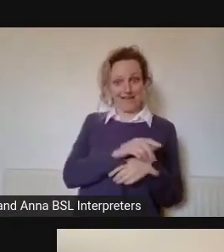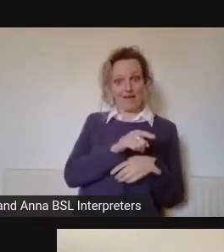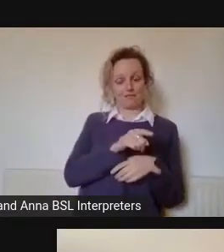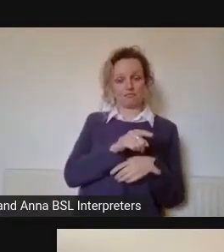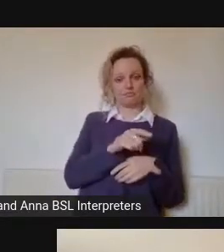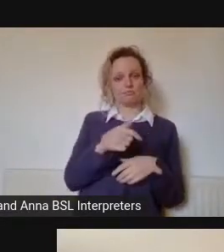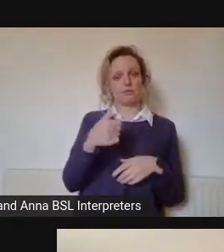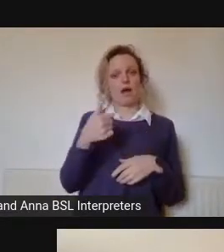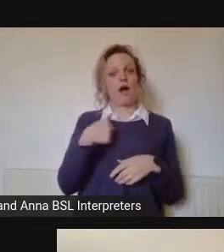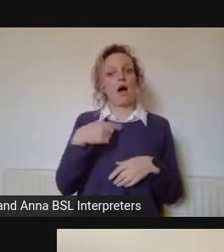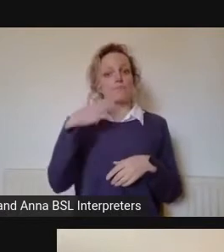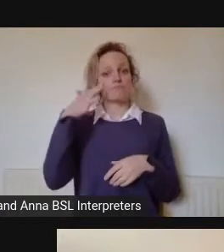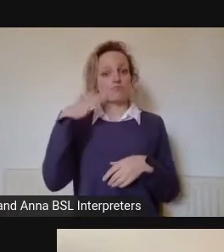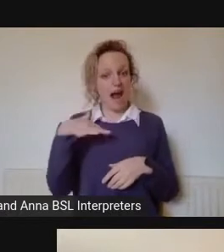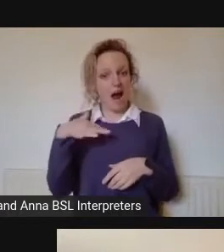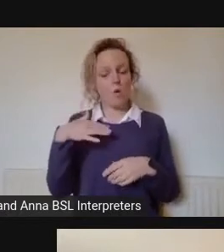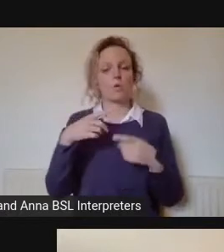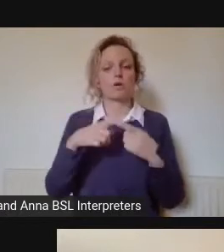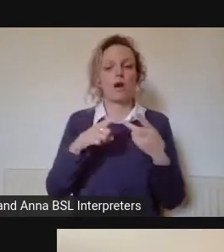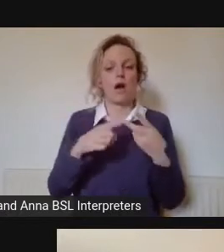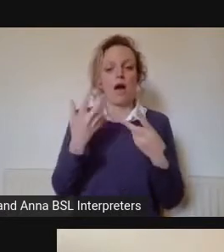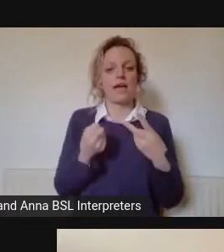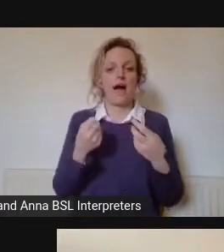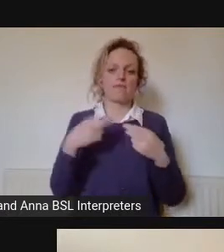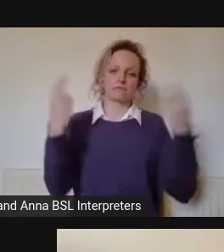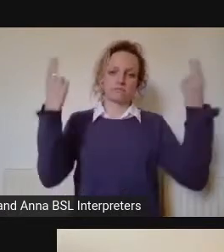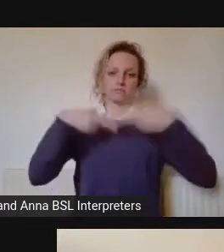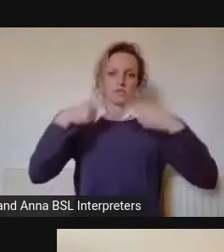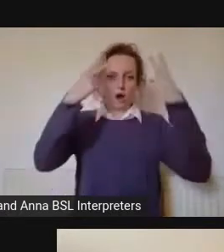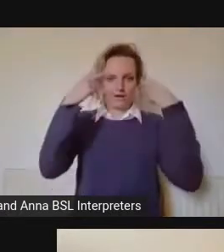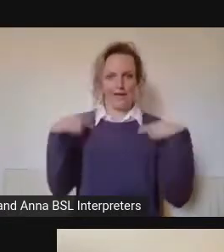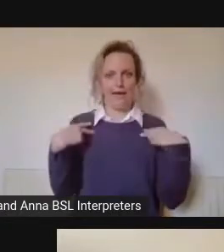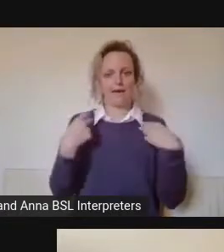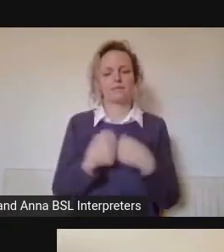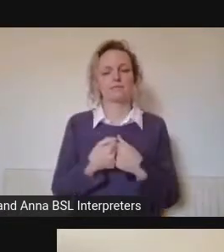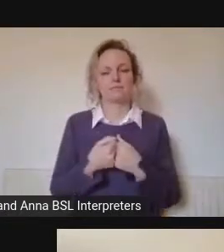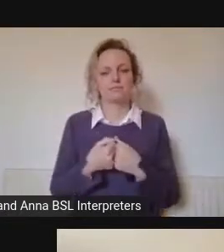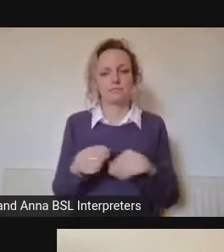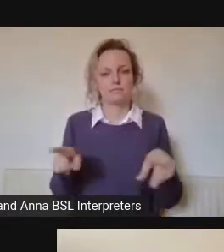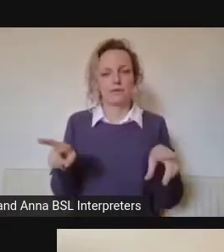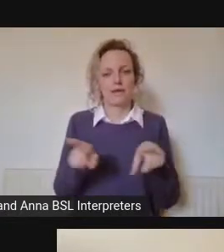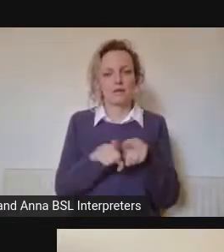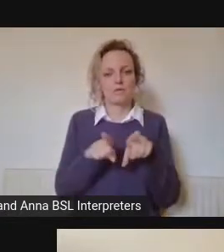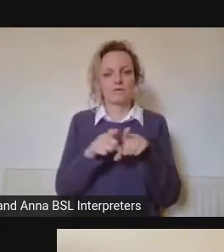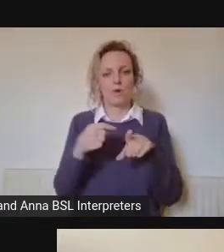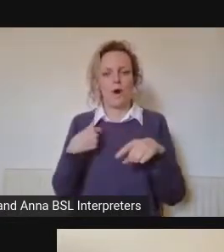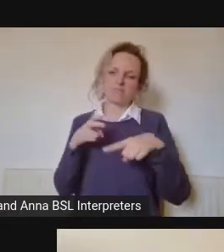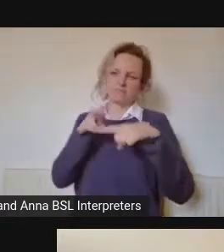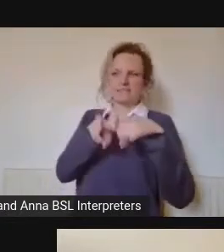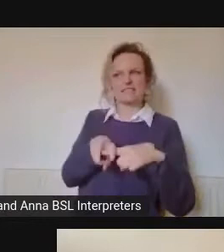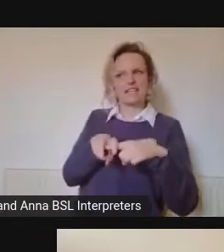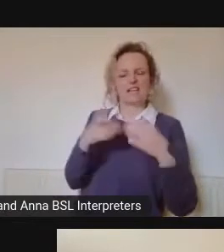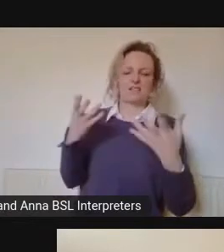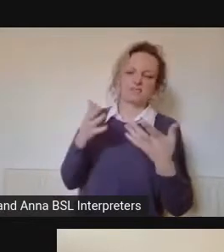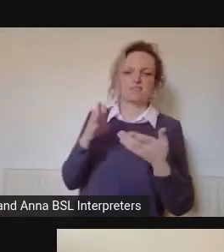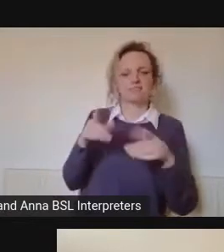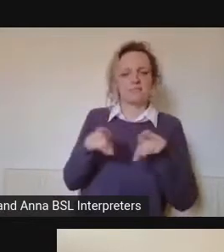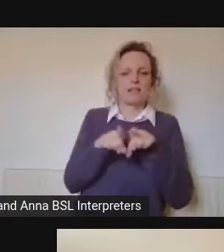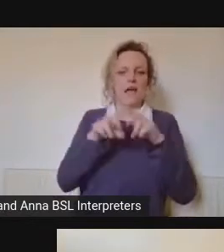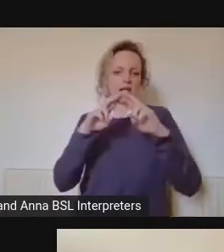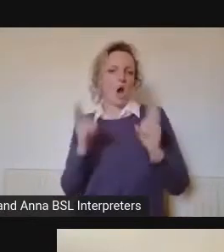as mestiza, and I have dark hair. And I'm in a sort of office, home office, yeah.